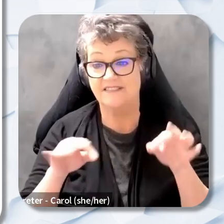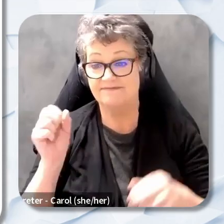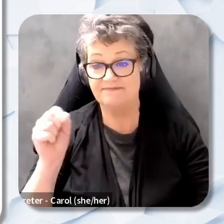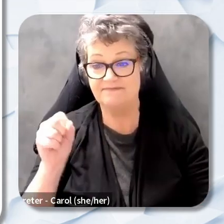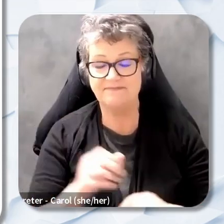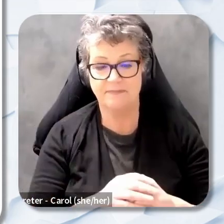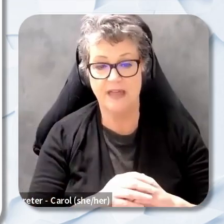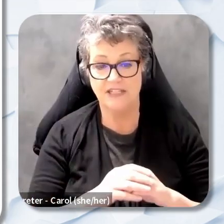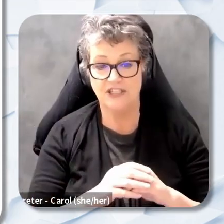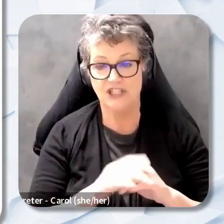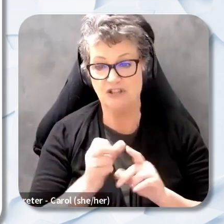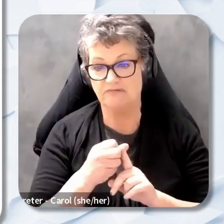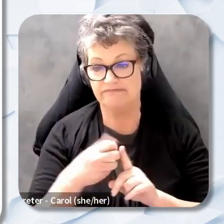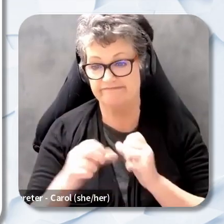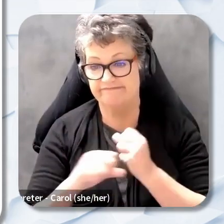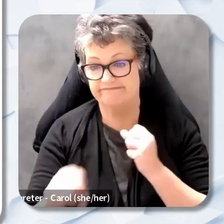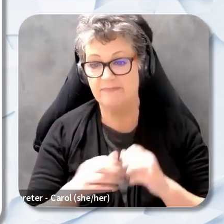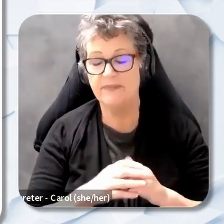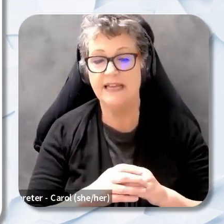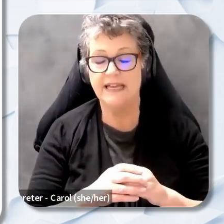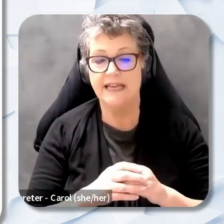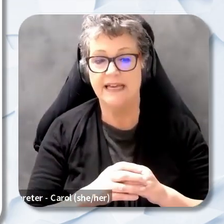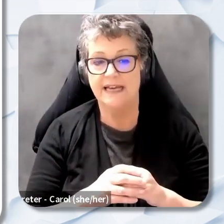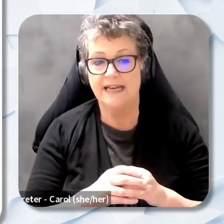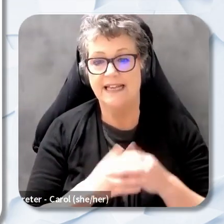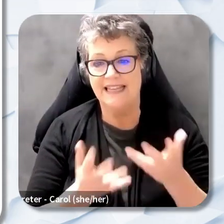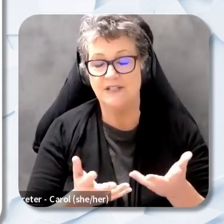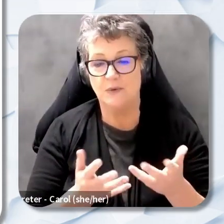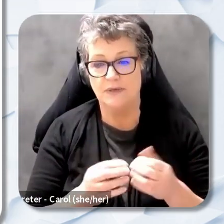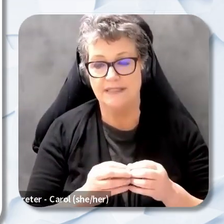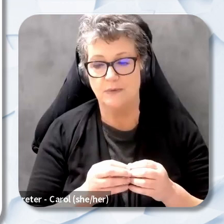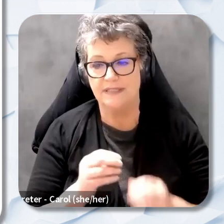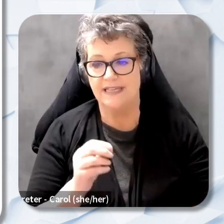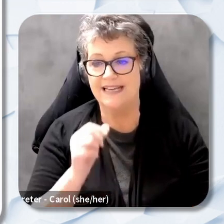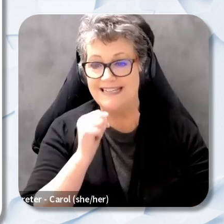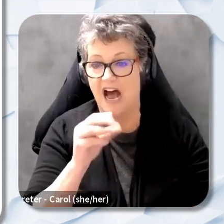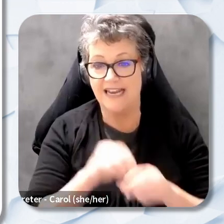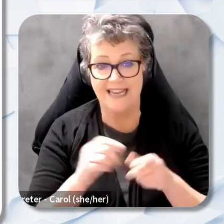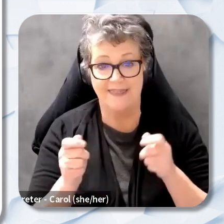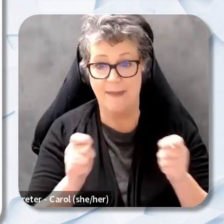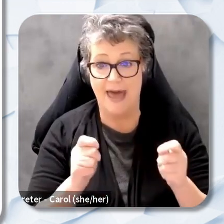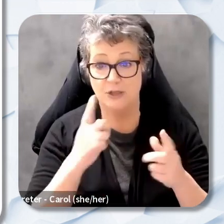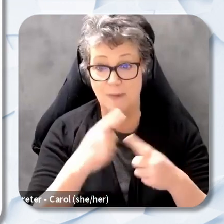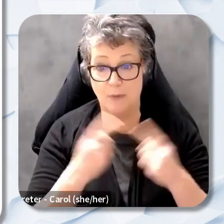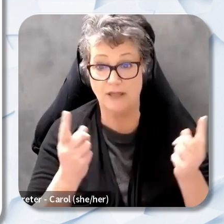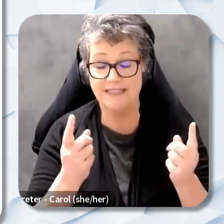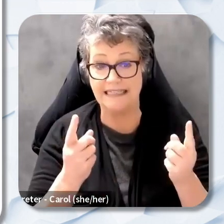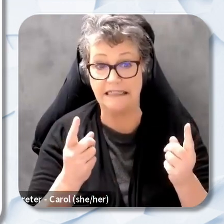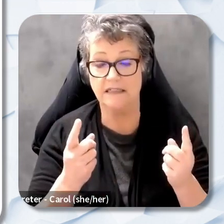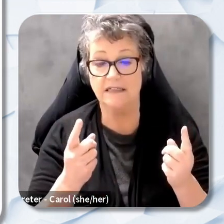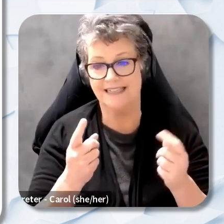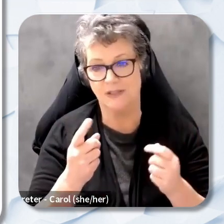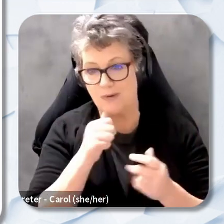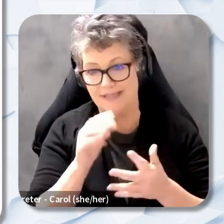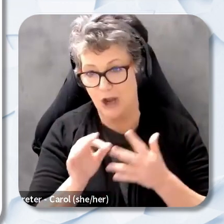Just to elaborate a little bit, this is something that, as was said, not in the management bulletin when it was originally written because this wasn't an